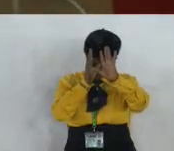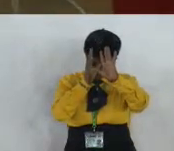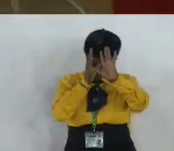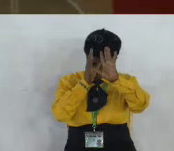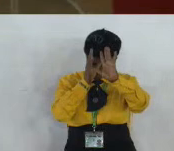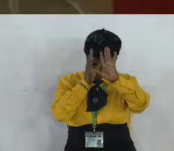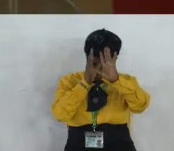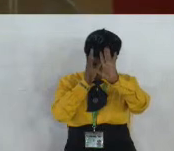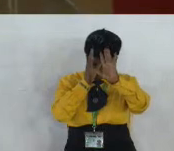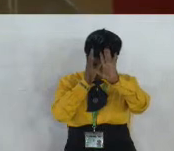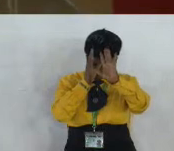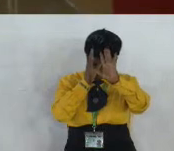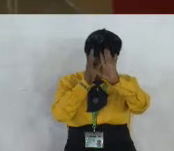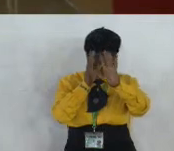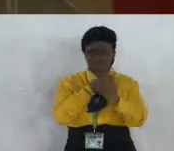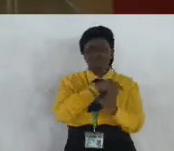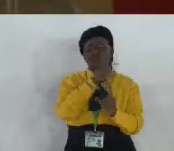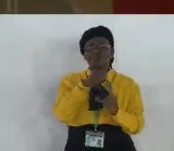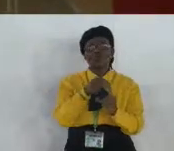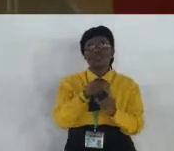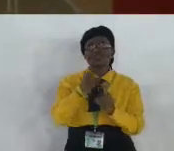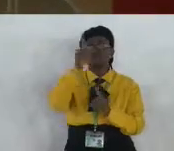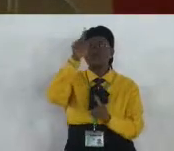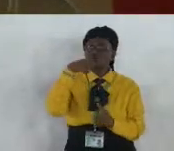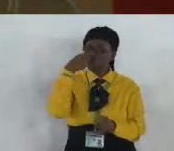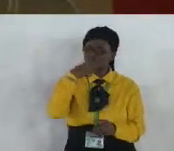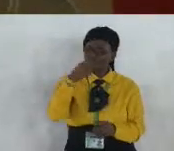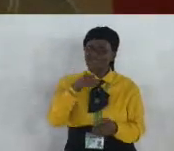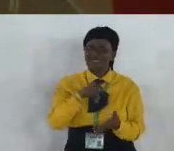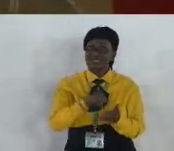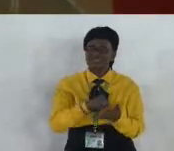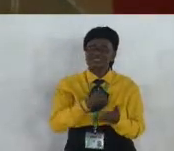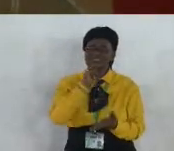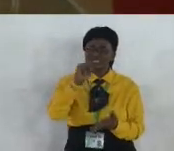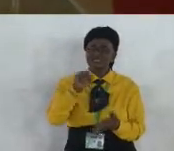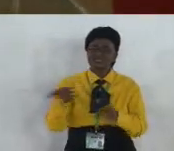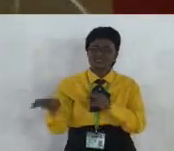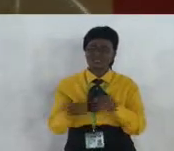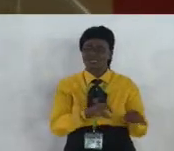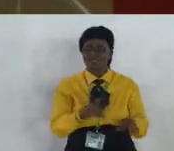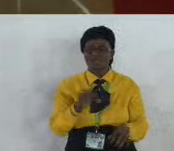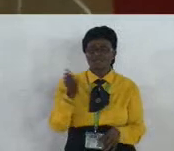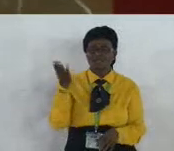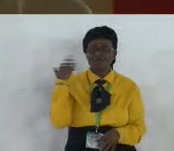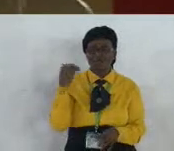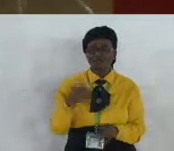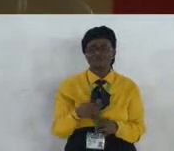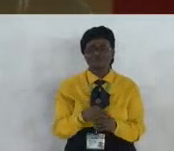when you speak, it is done.